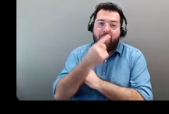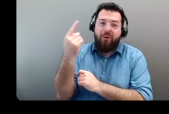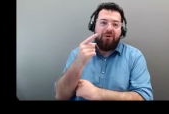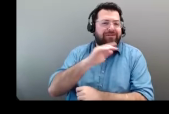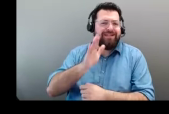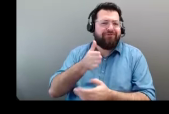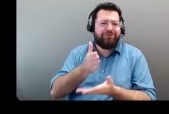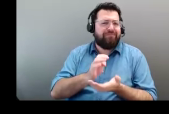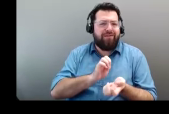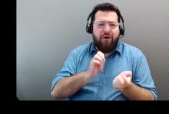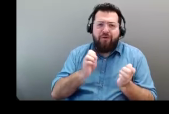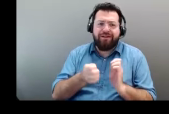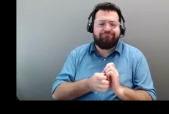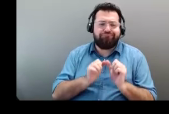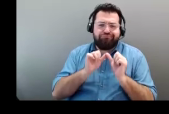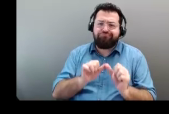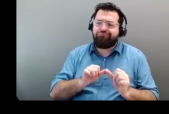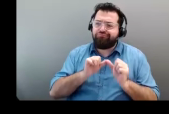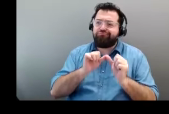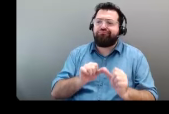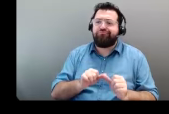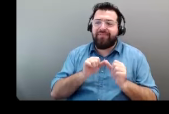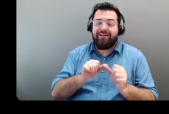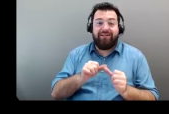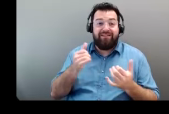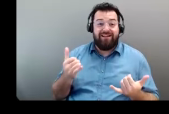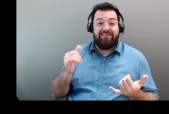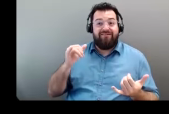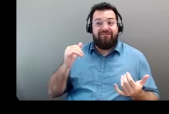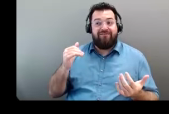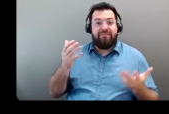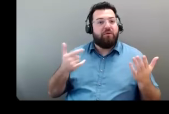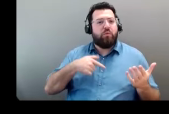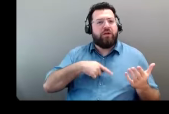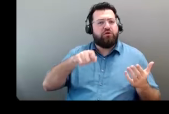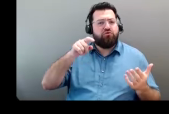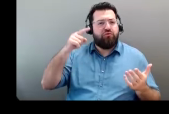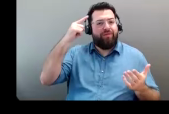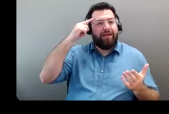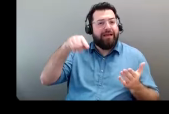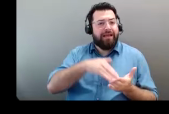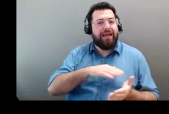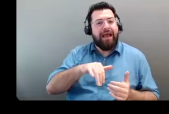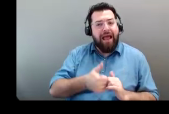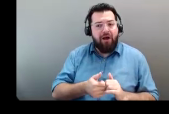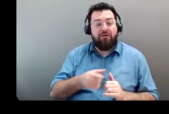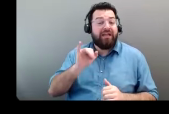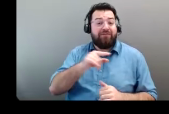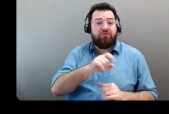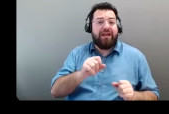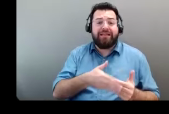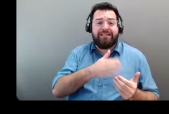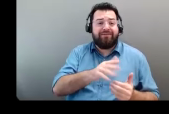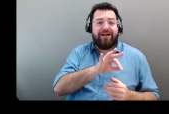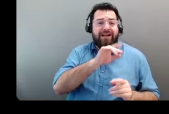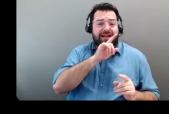to assignments needing to be rethought. And if you can easily find an answer, that question should change. If you can